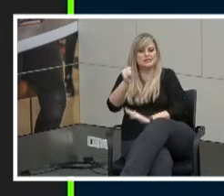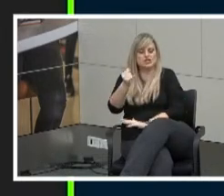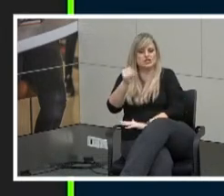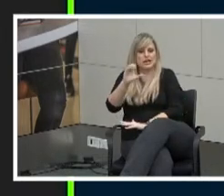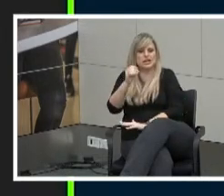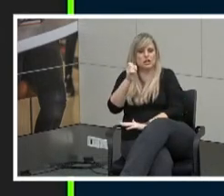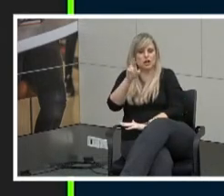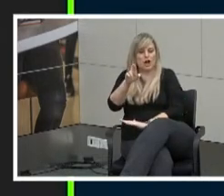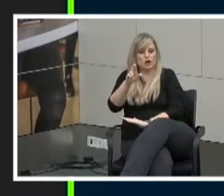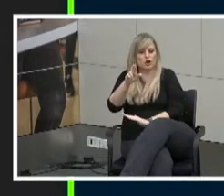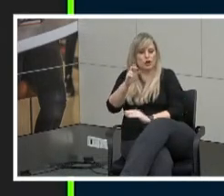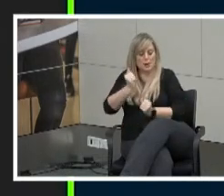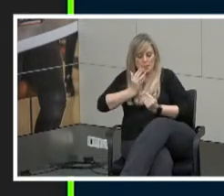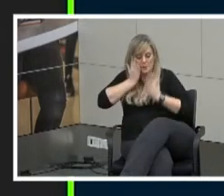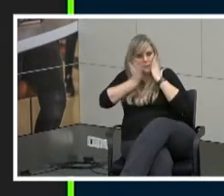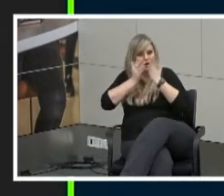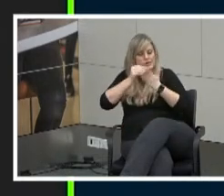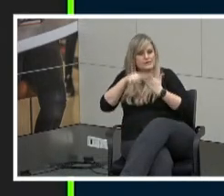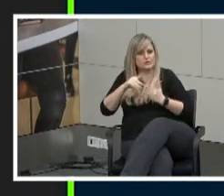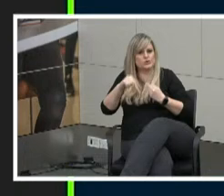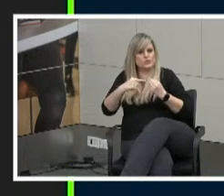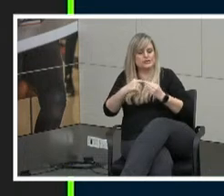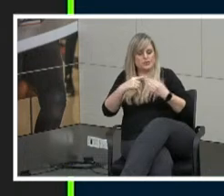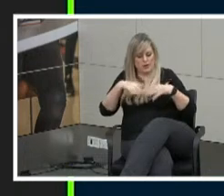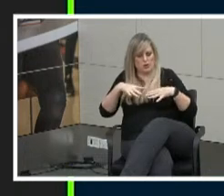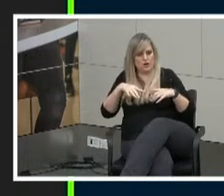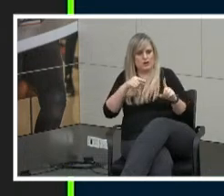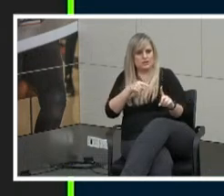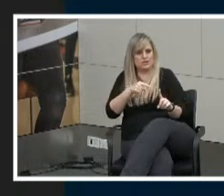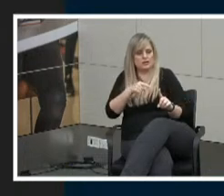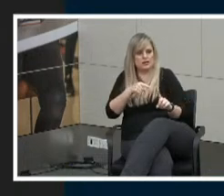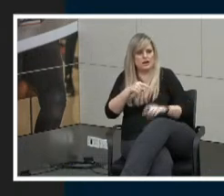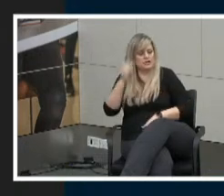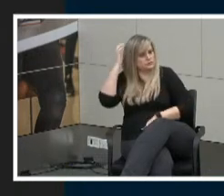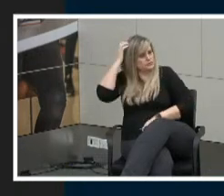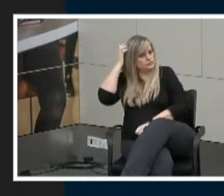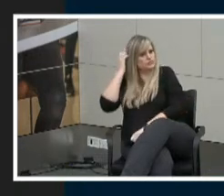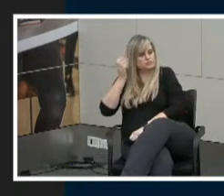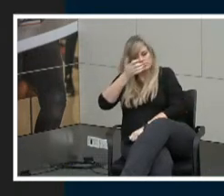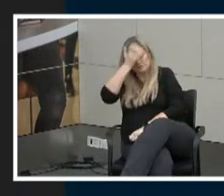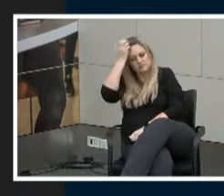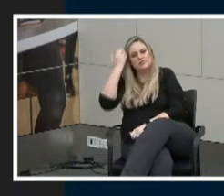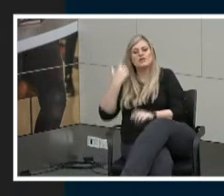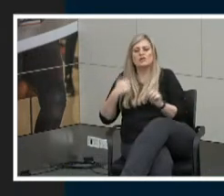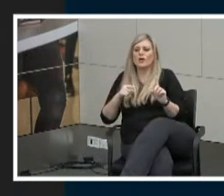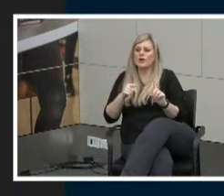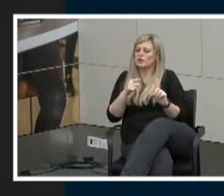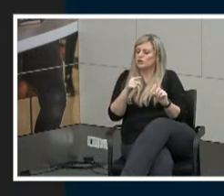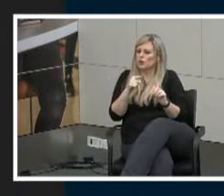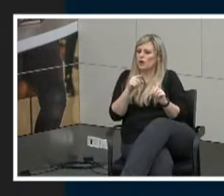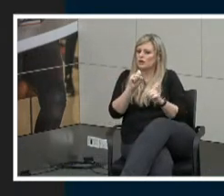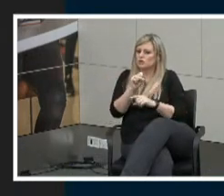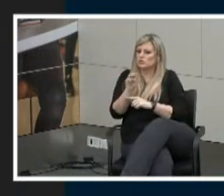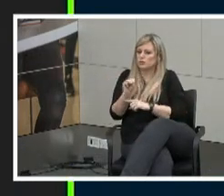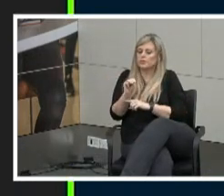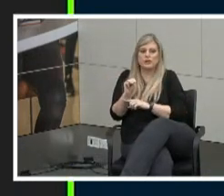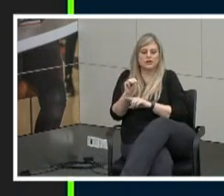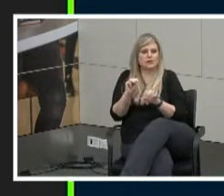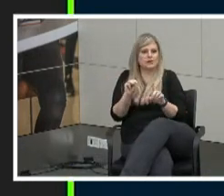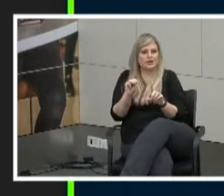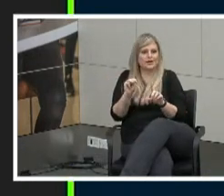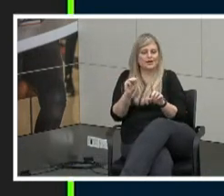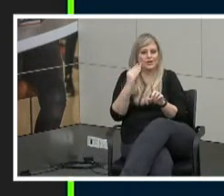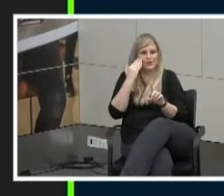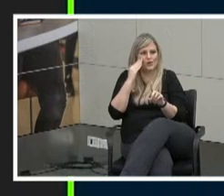dress code violations when he has worn Crocs and tight shirts and pants Chuck Sharp's toown High School social media you won't